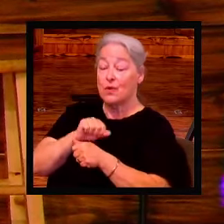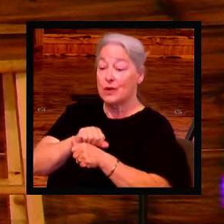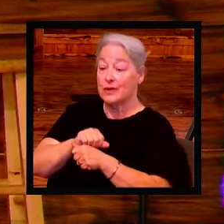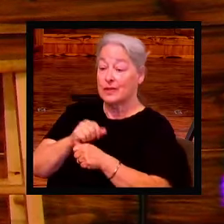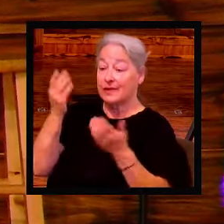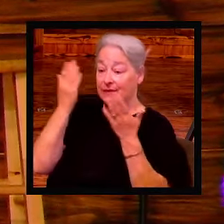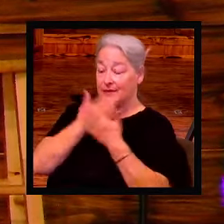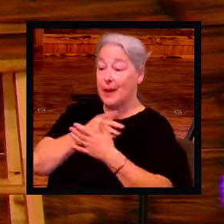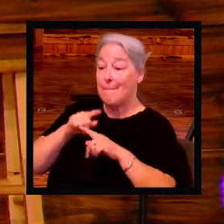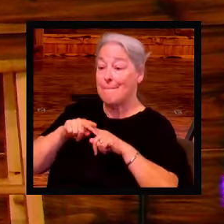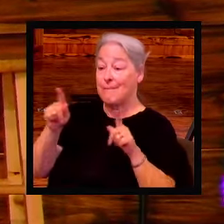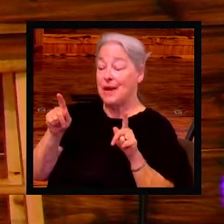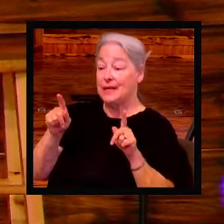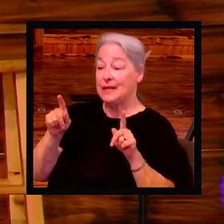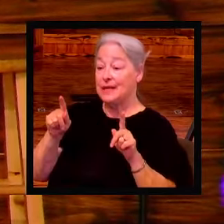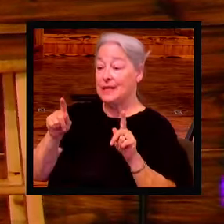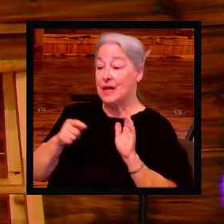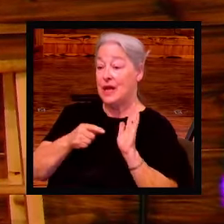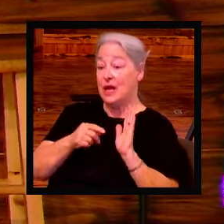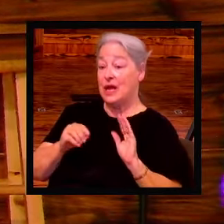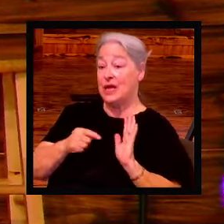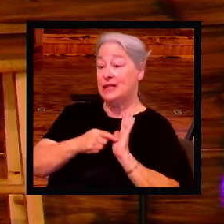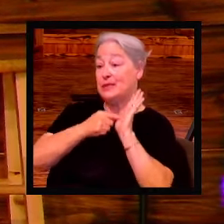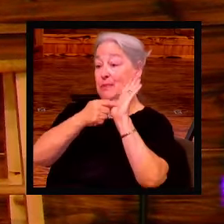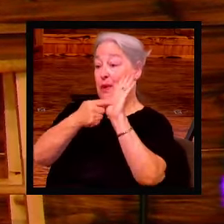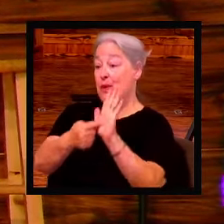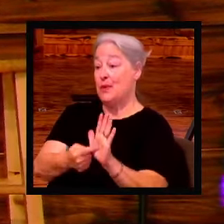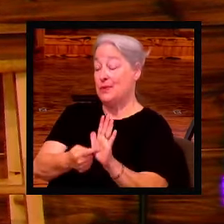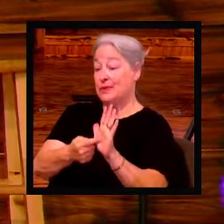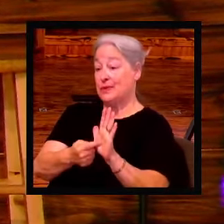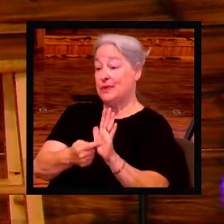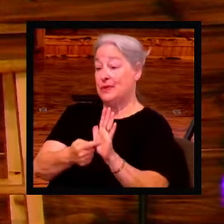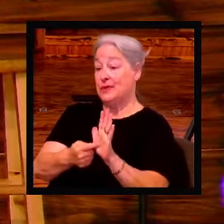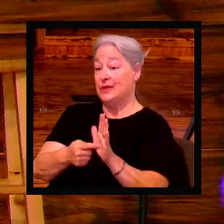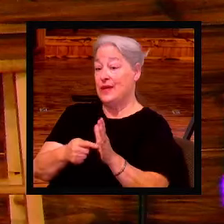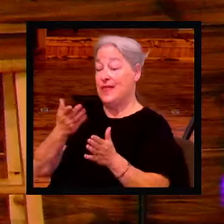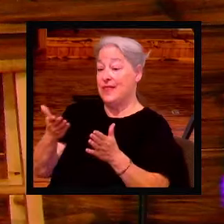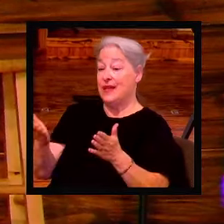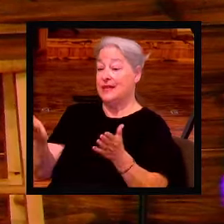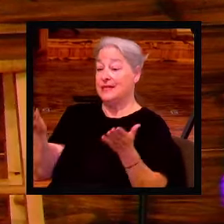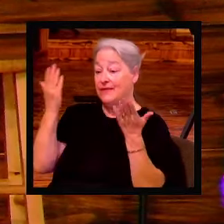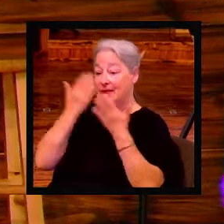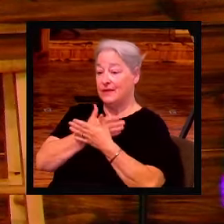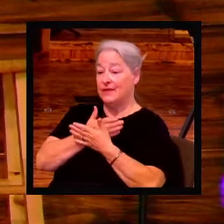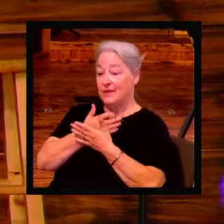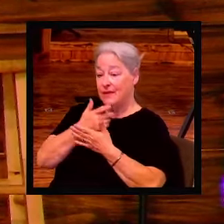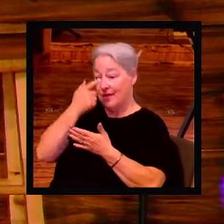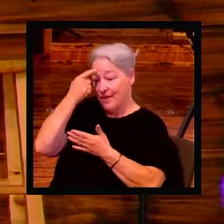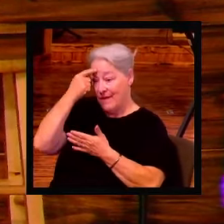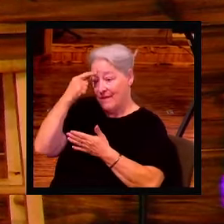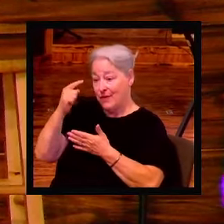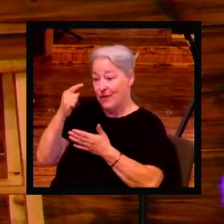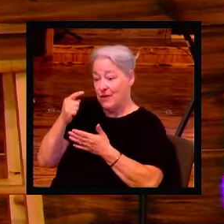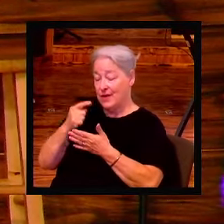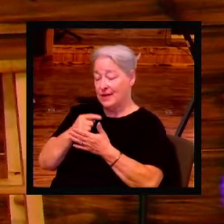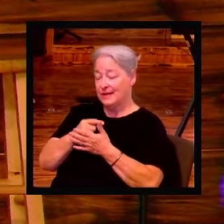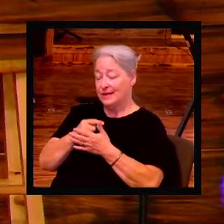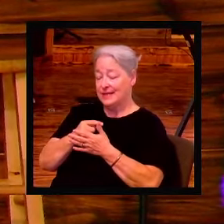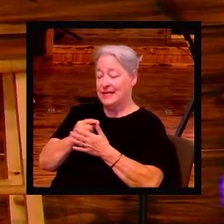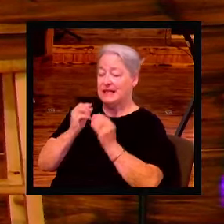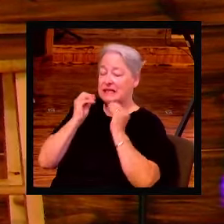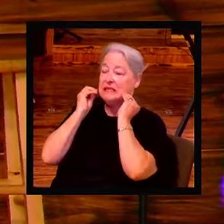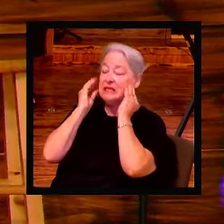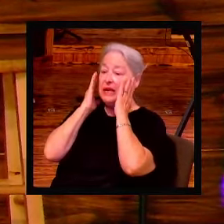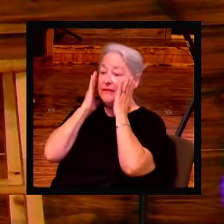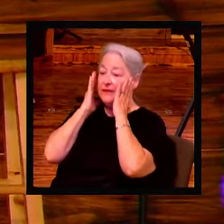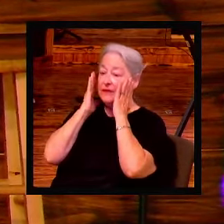to expose the things of the dark. But then it gives us a limit on it. Verse 12, for it is shameful even to speak of those things which